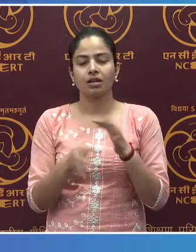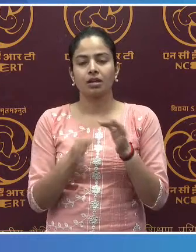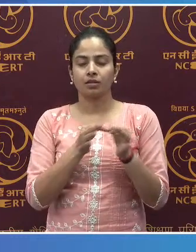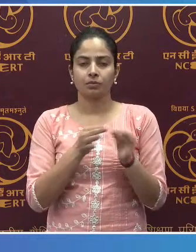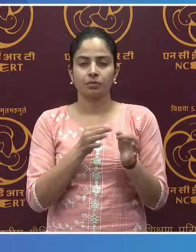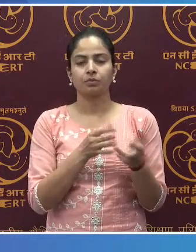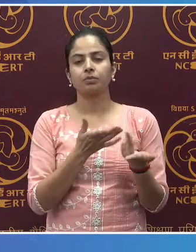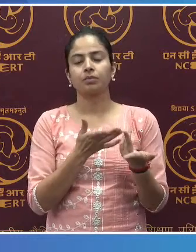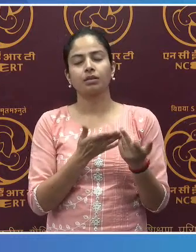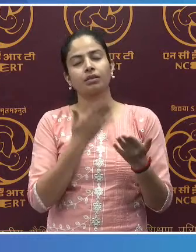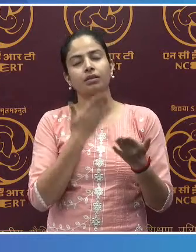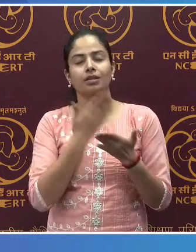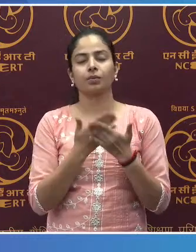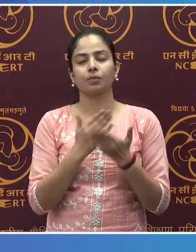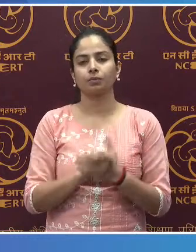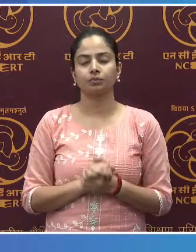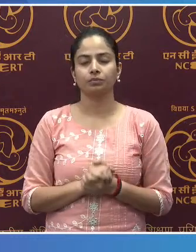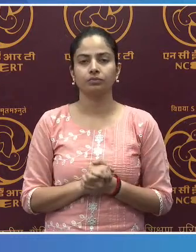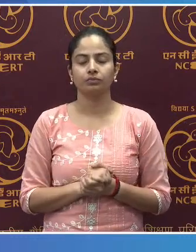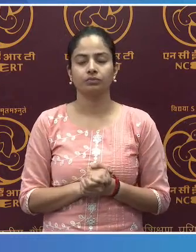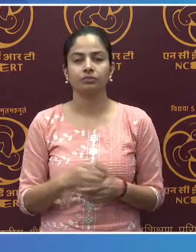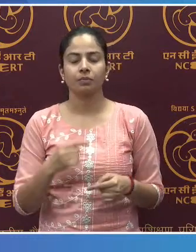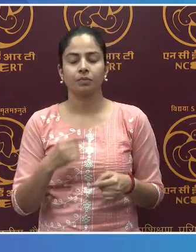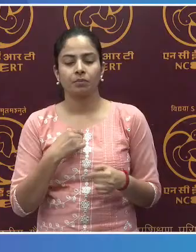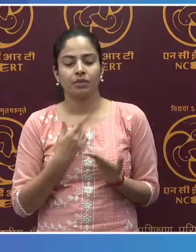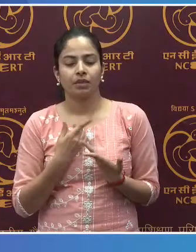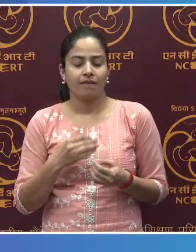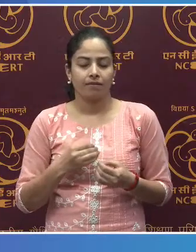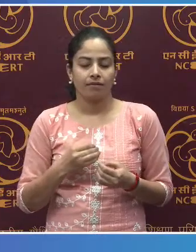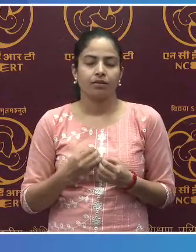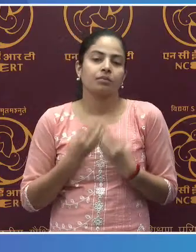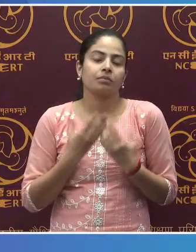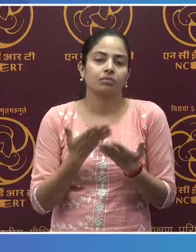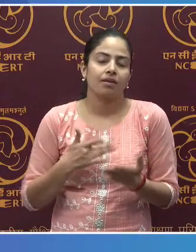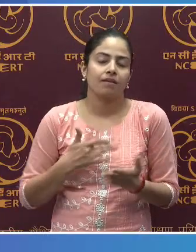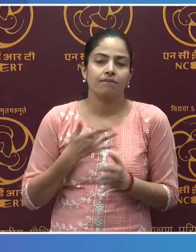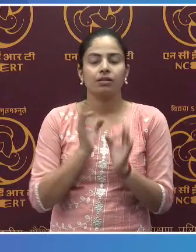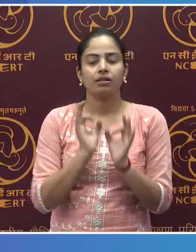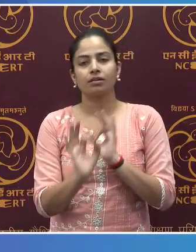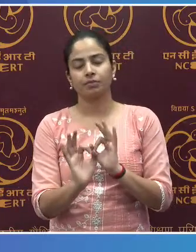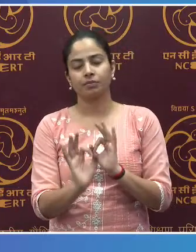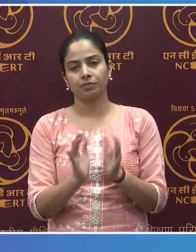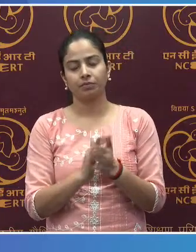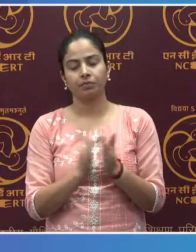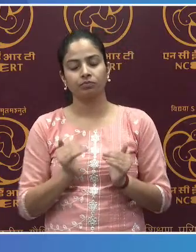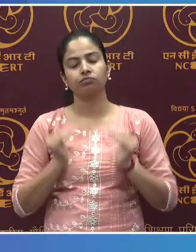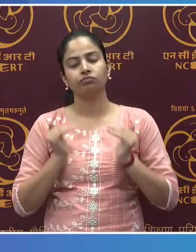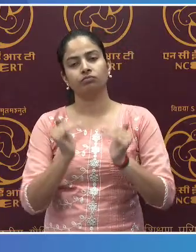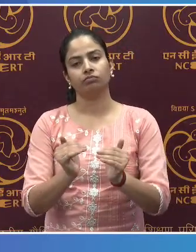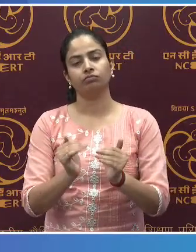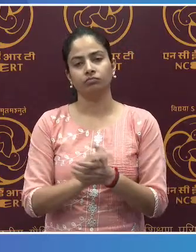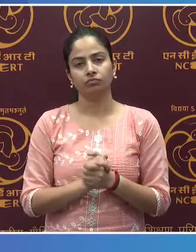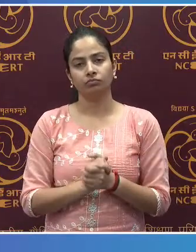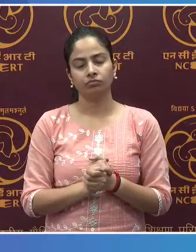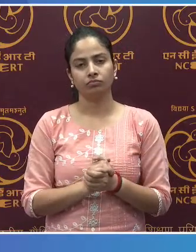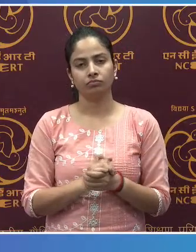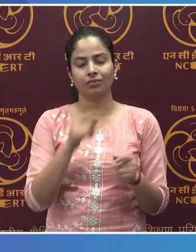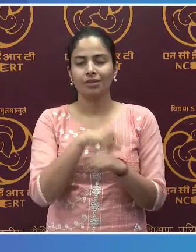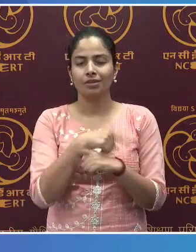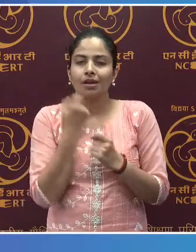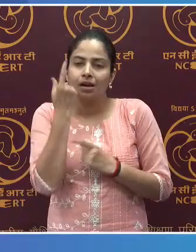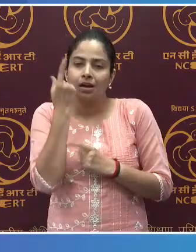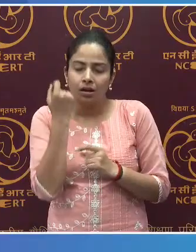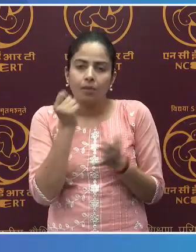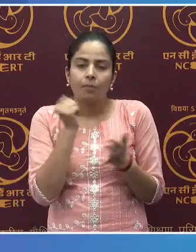so wonderfully. Okay. Yeah. So thank you. It was a really nice question. Yes. So Harpreet, whenever we proceed further, then we have to understand